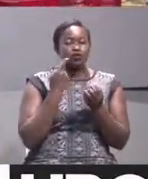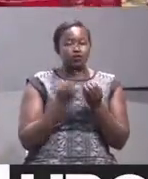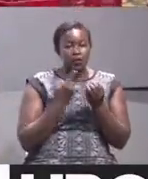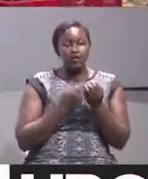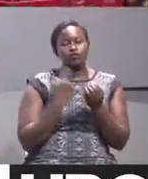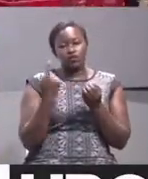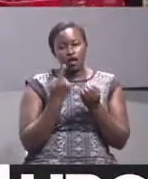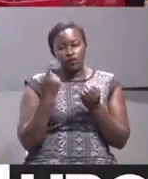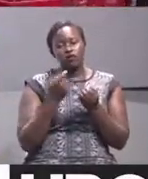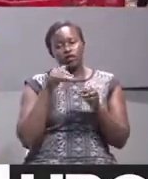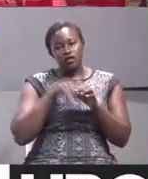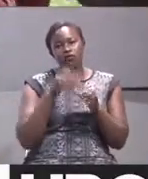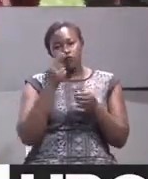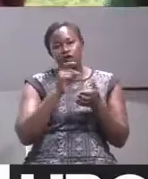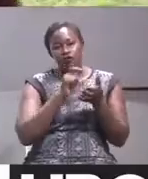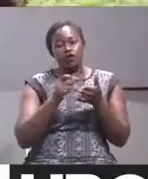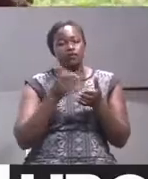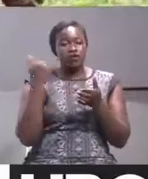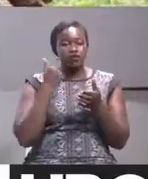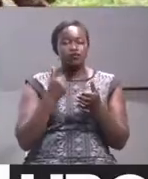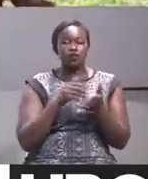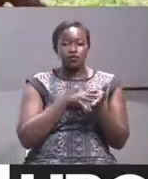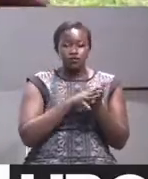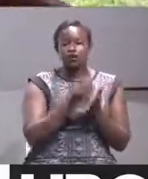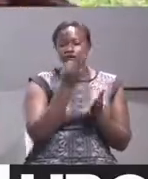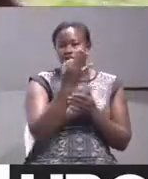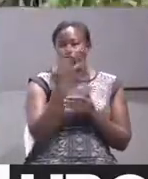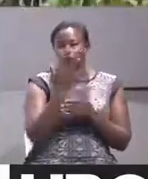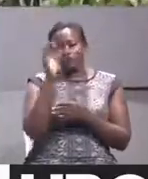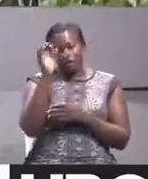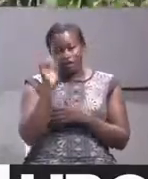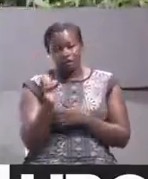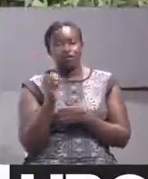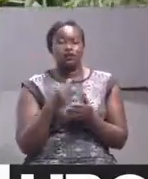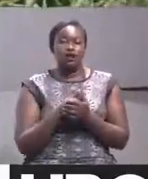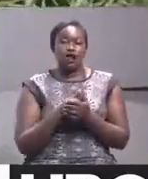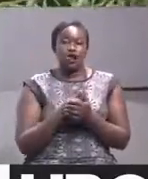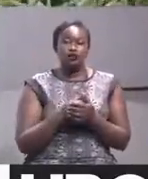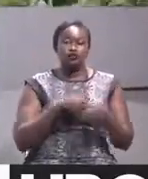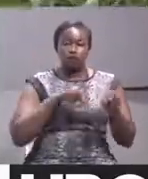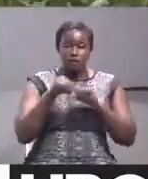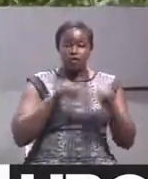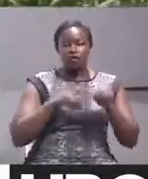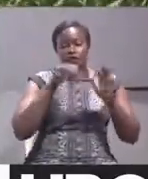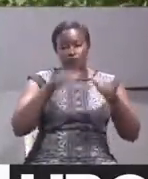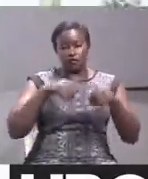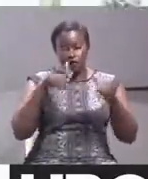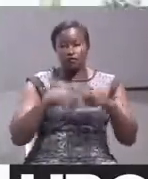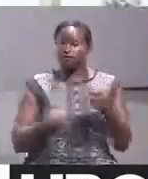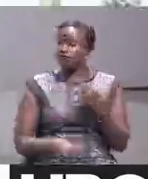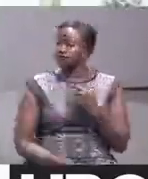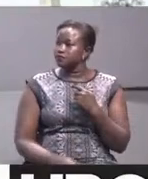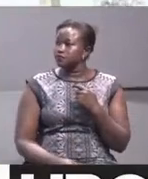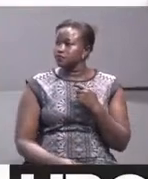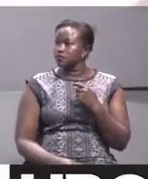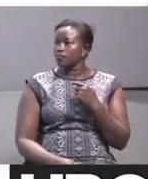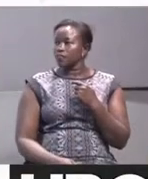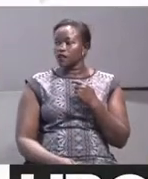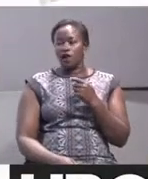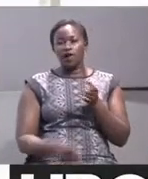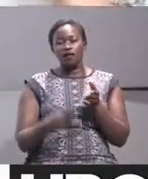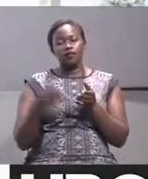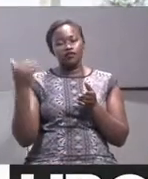week, but used to spend 35% of that to run the farm. Bulijjo tugula amafuta atukuba amazzi okuveeyo